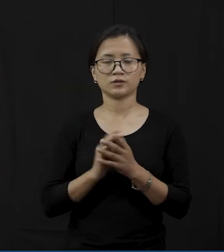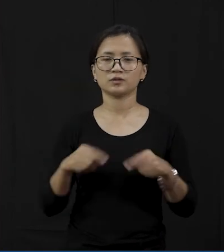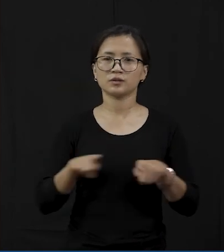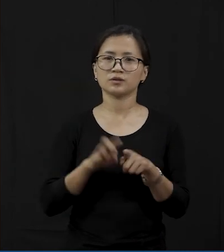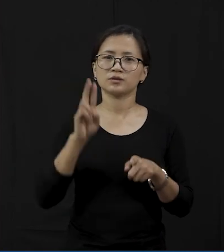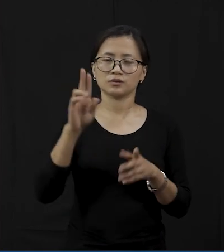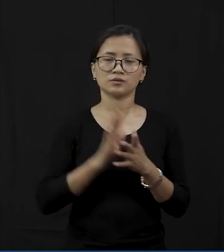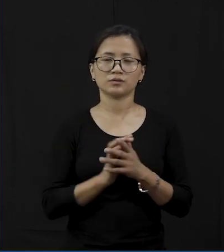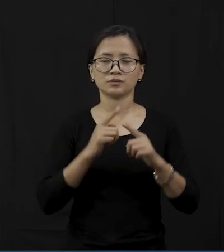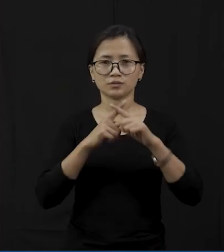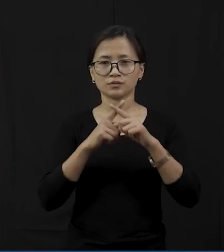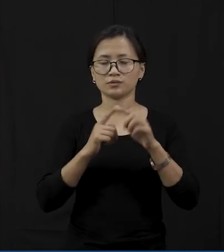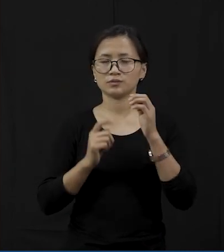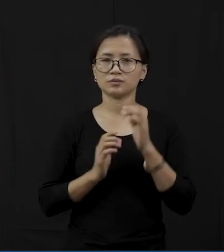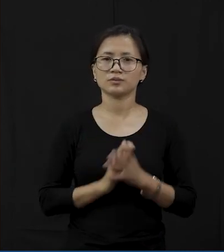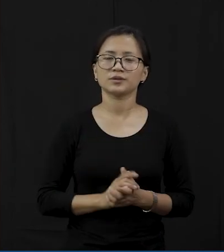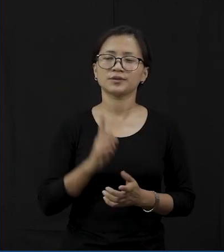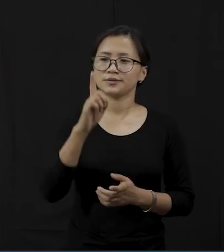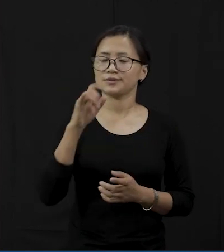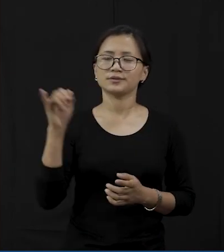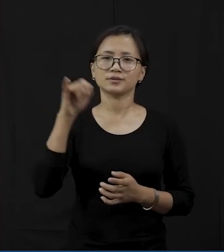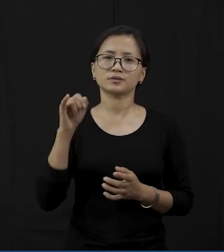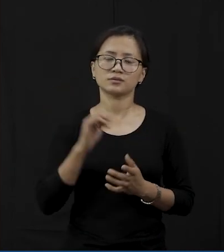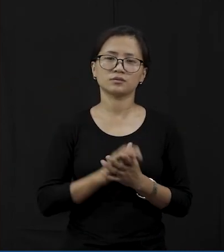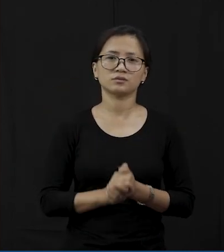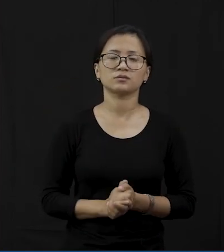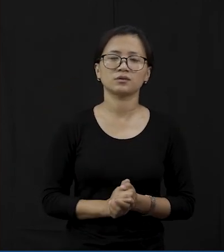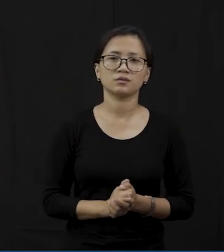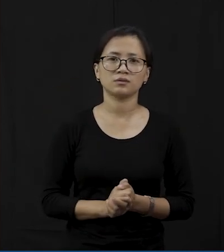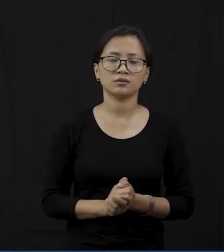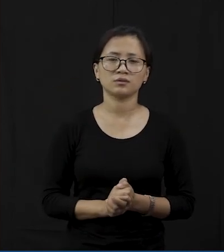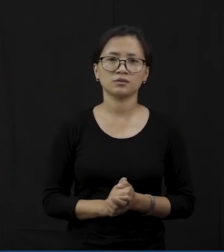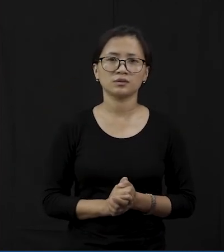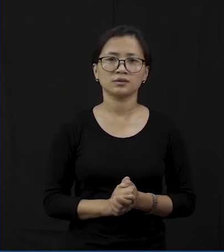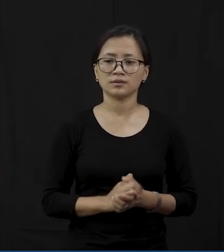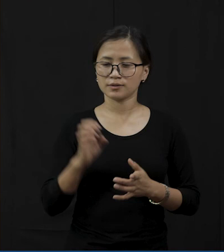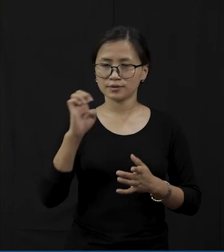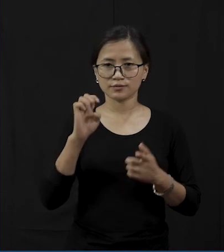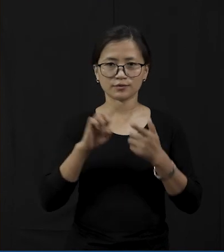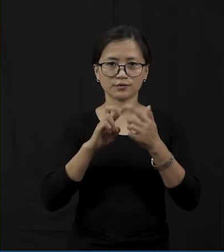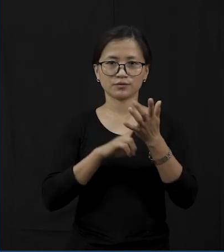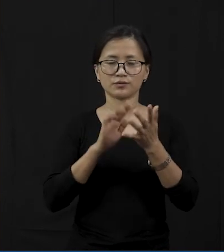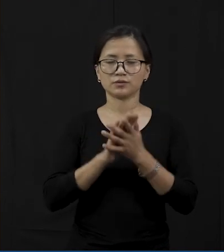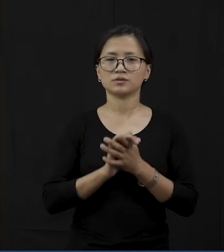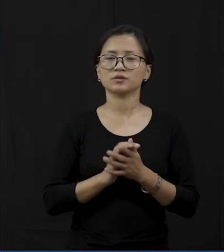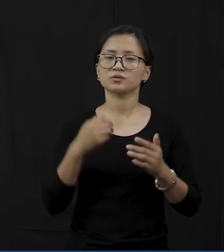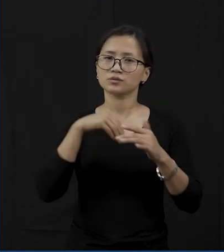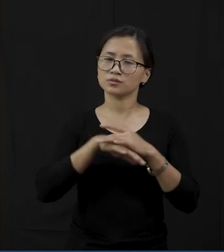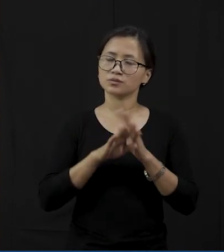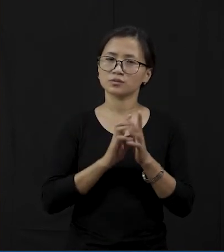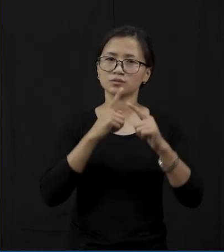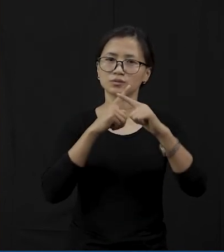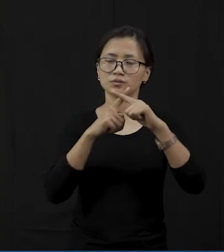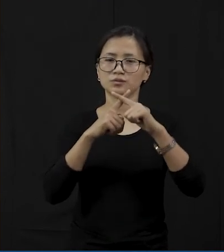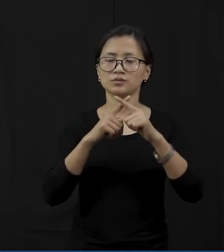Here 14 into 2 is 16. So even into even is even.